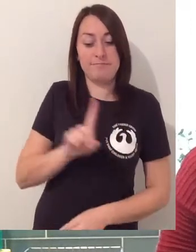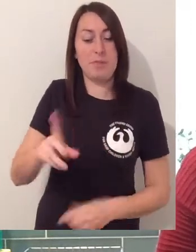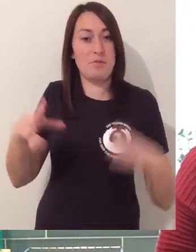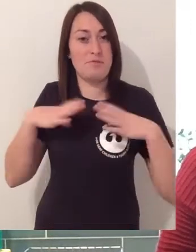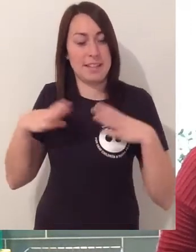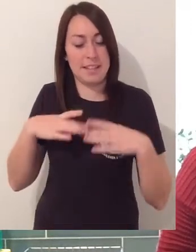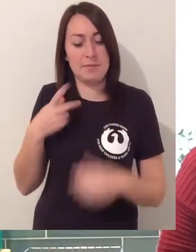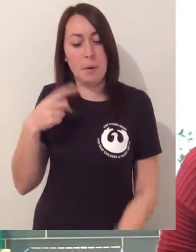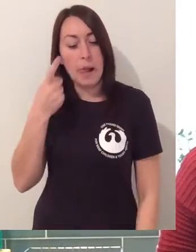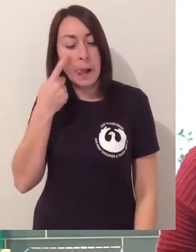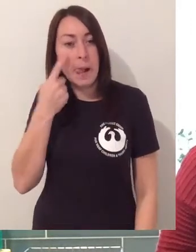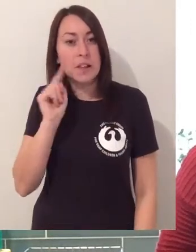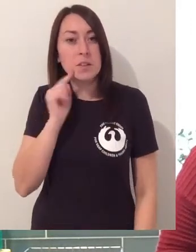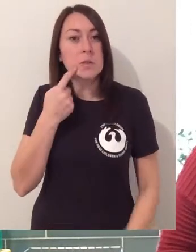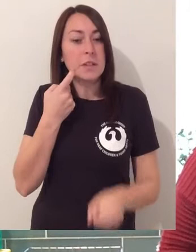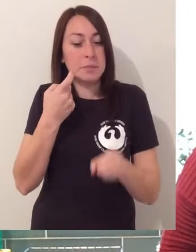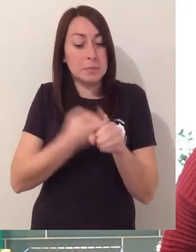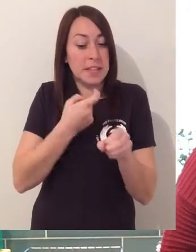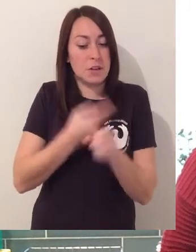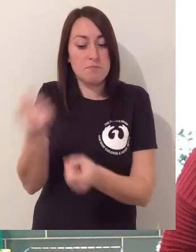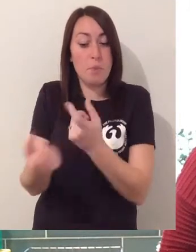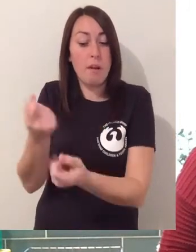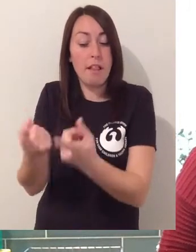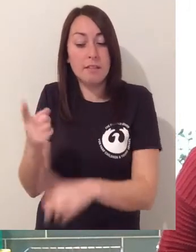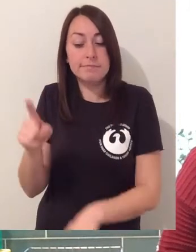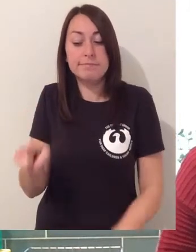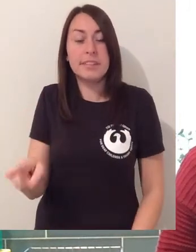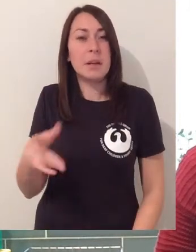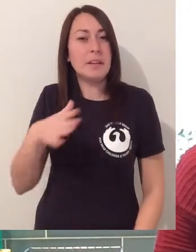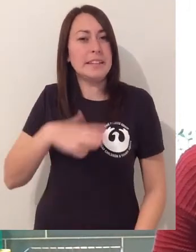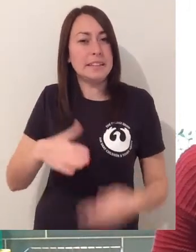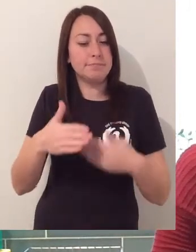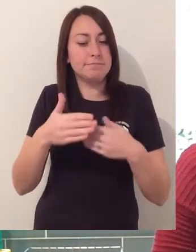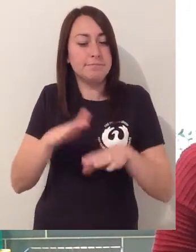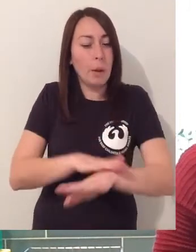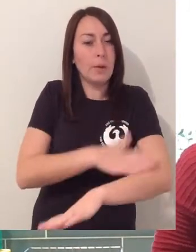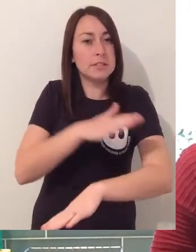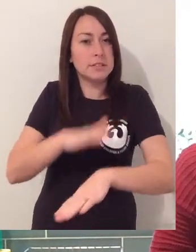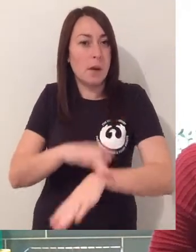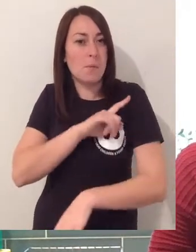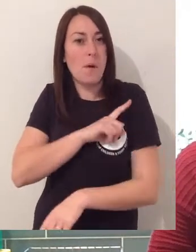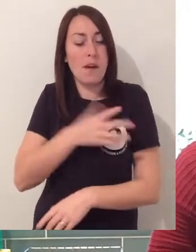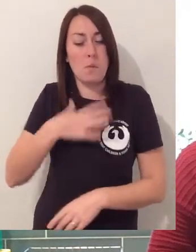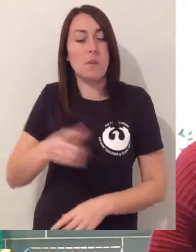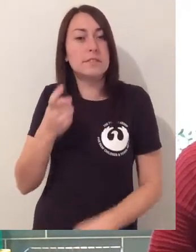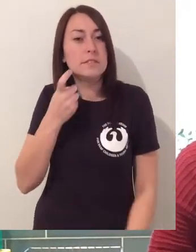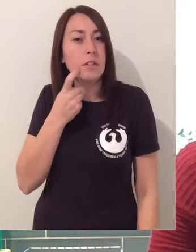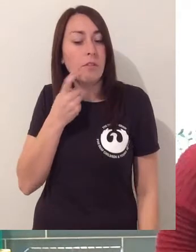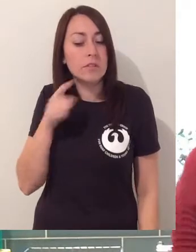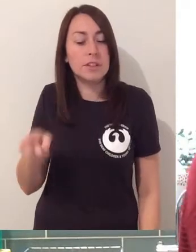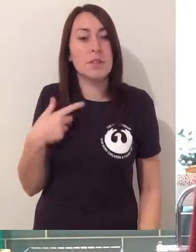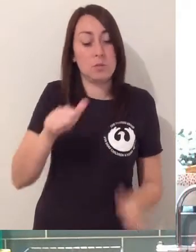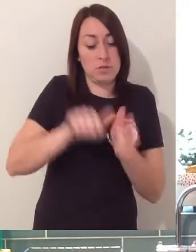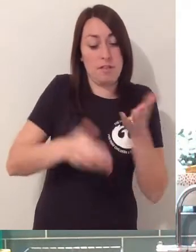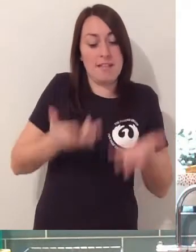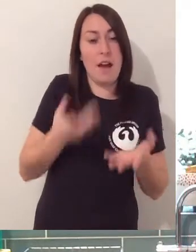sweet potatoes boiling nicely there. They're still going to need a little bit longer because we need to wait until they're nice and soft. So we're going to get started on frying our